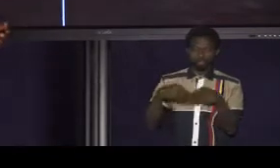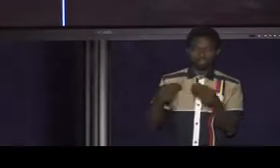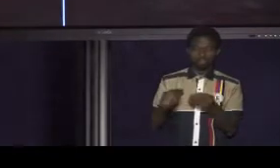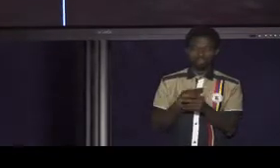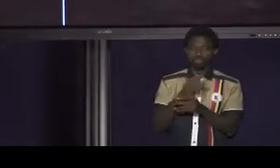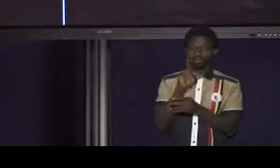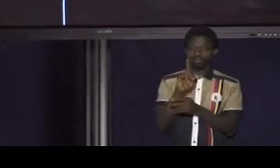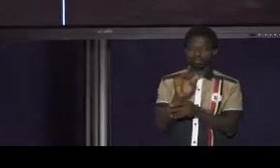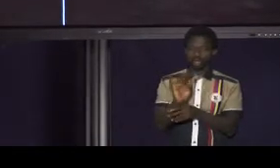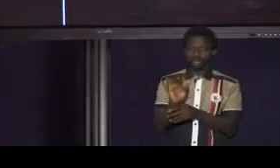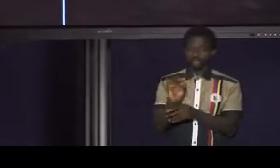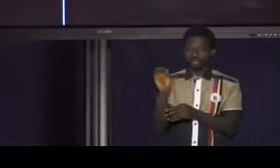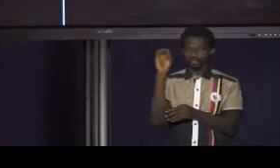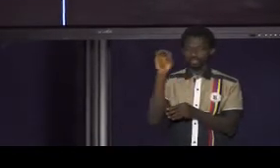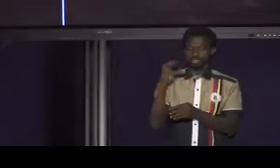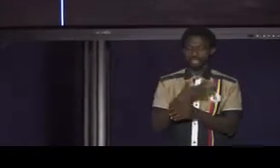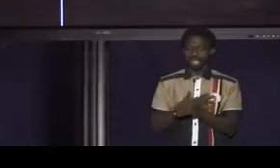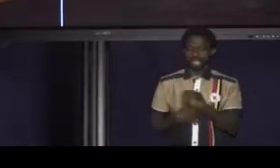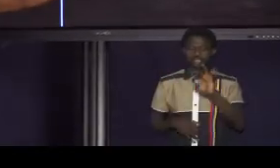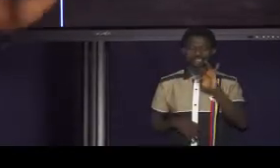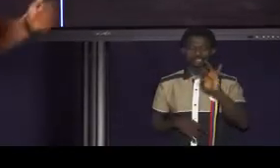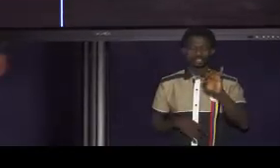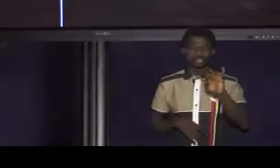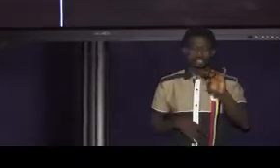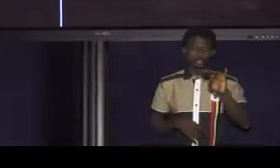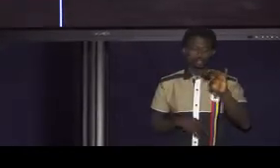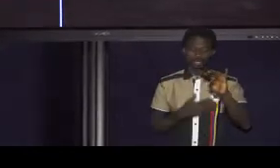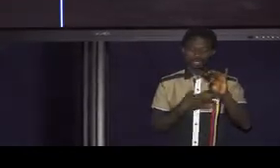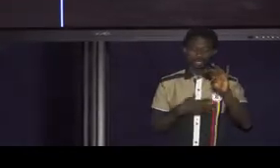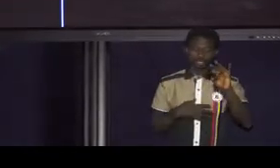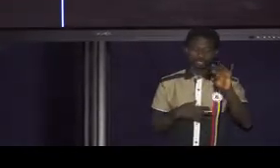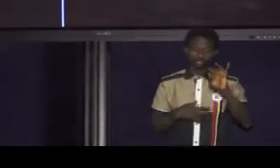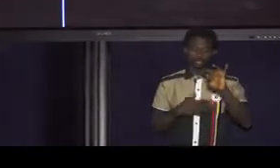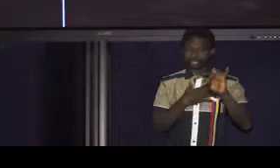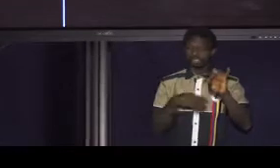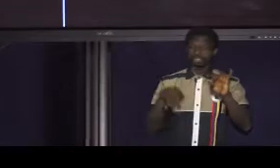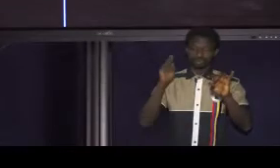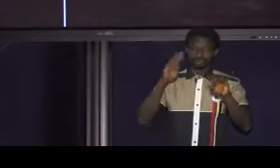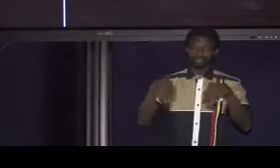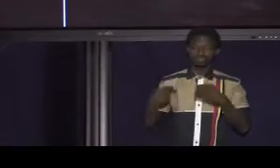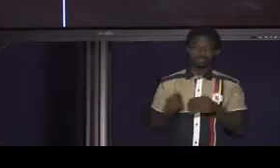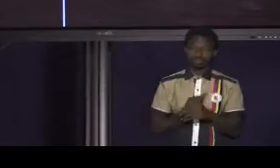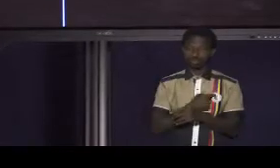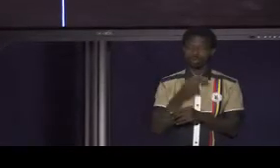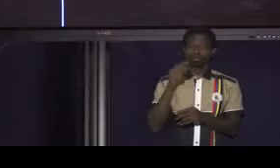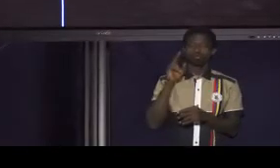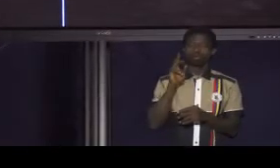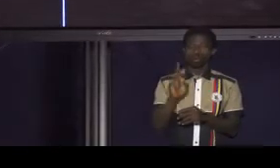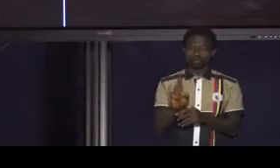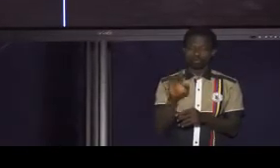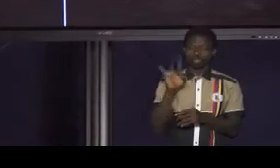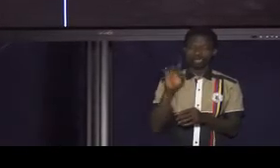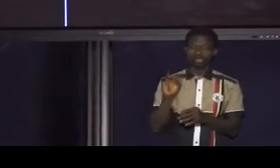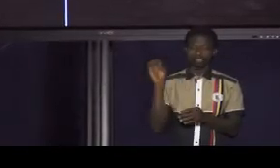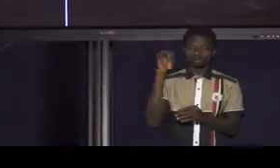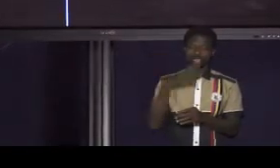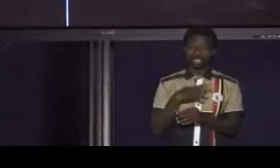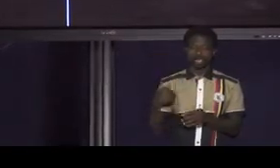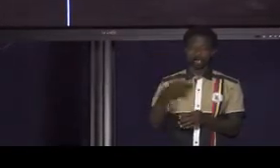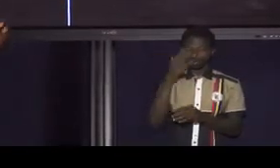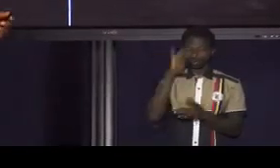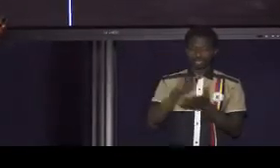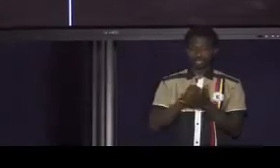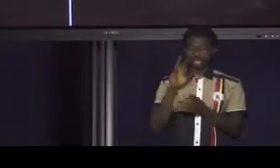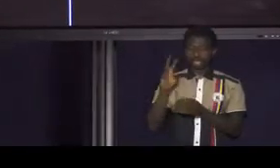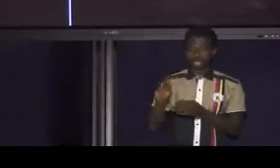triangle. Also, 78 and P will give us 180 degrees angles on the straight line. And we know that M and N are the